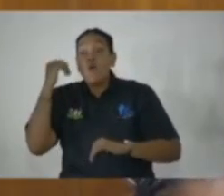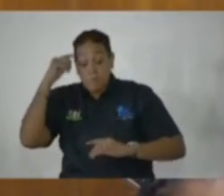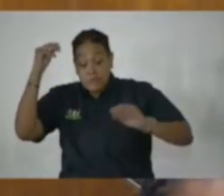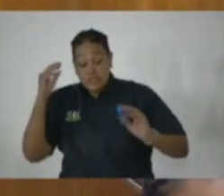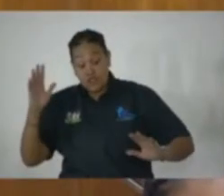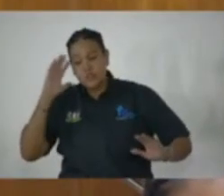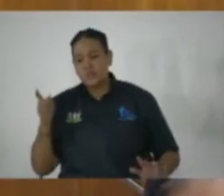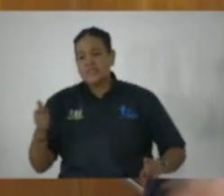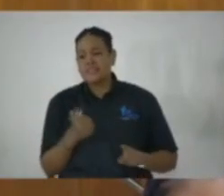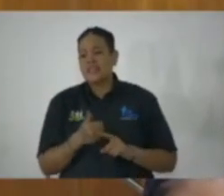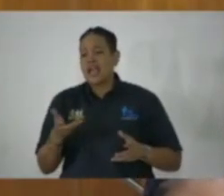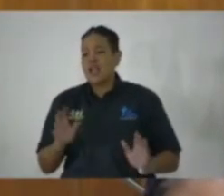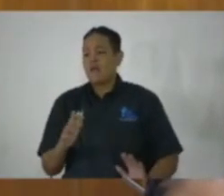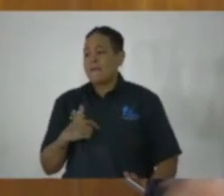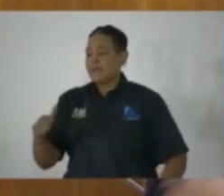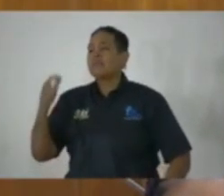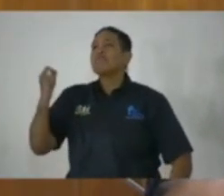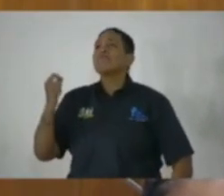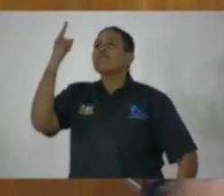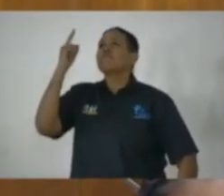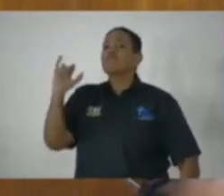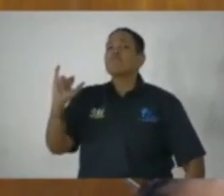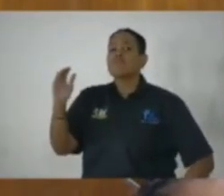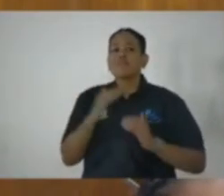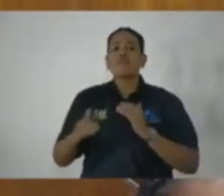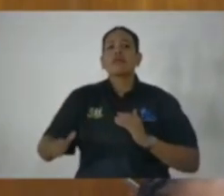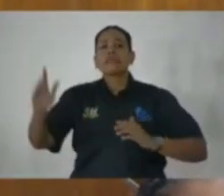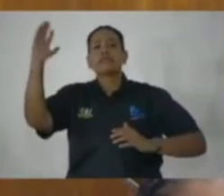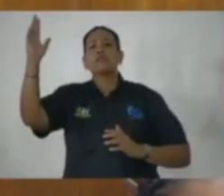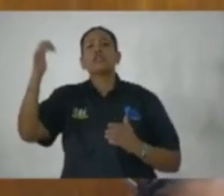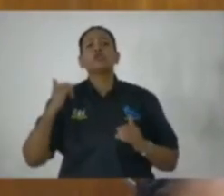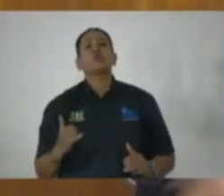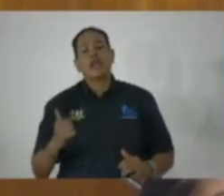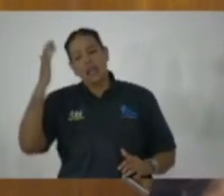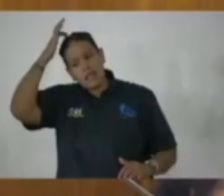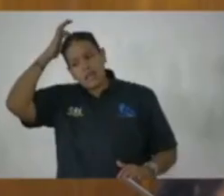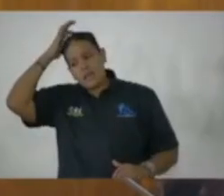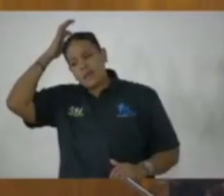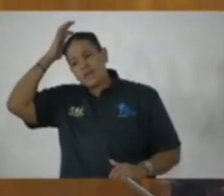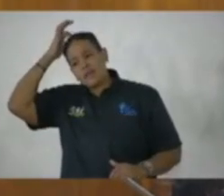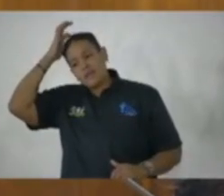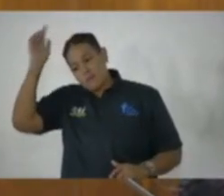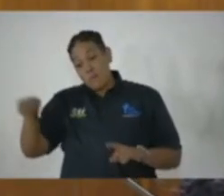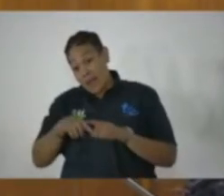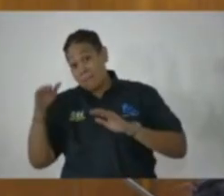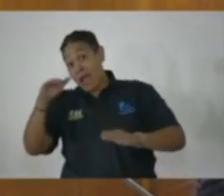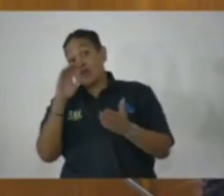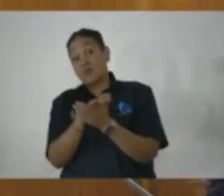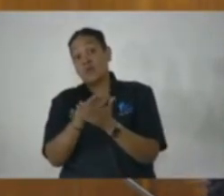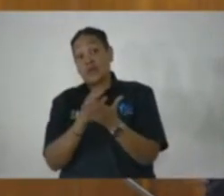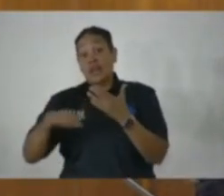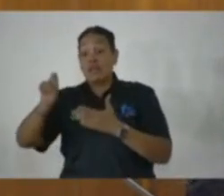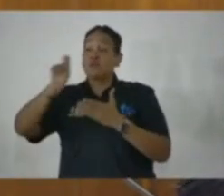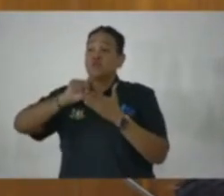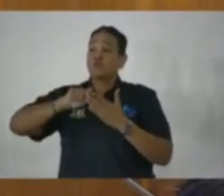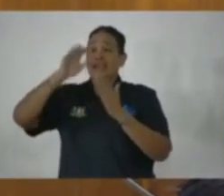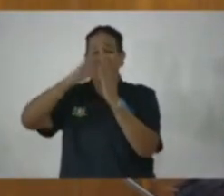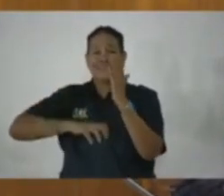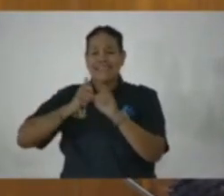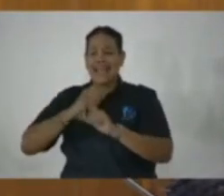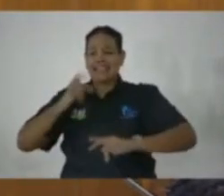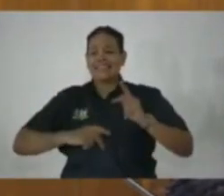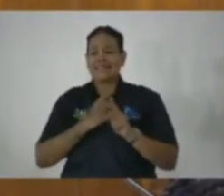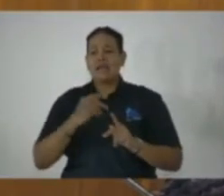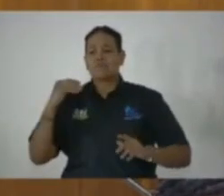will oblige, is that after this presentation, when they go back to school next week, they should write an essay on the